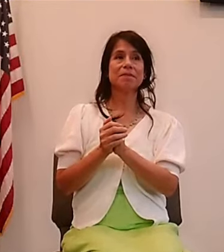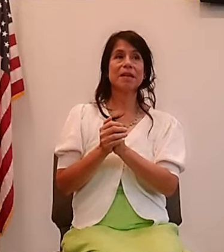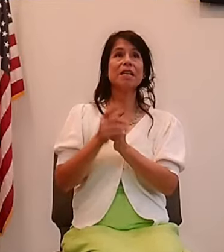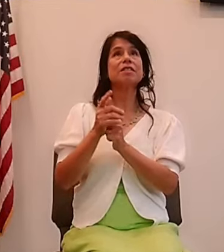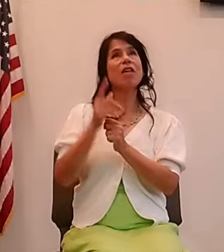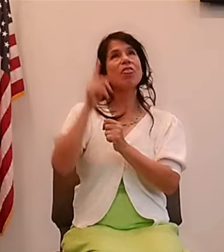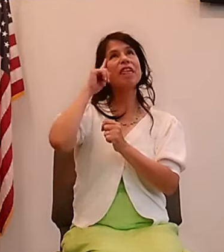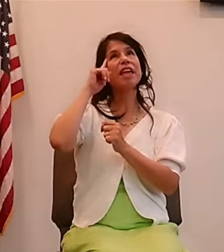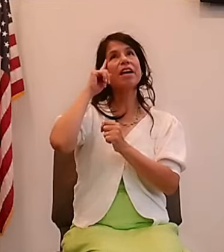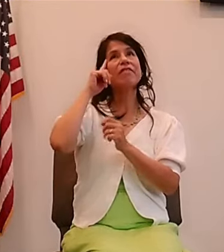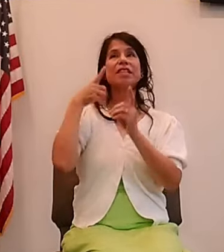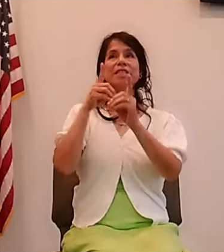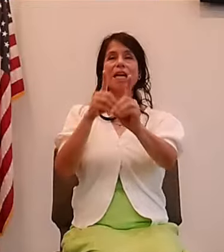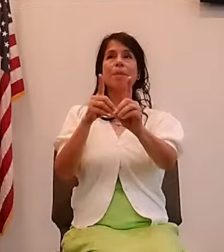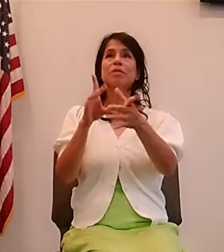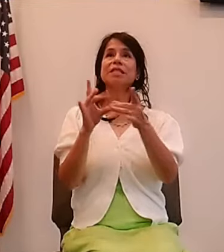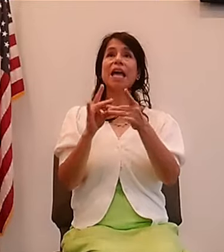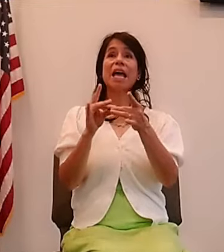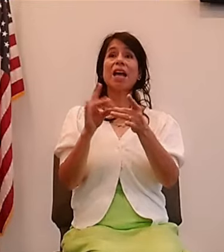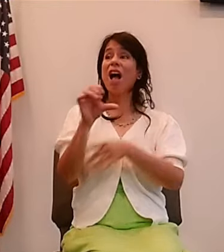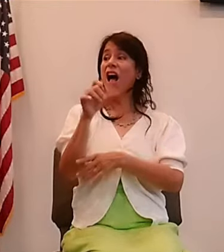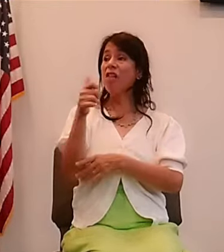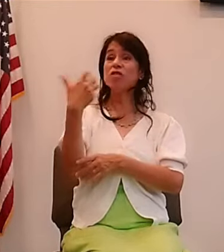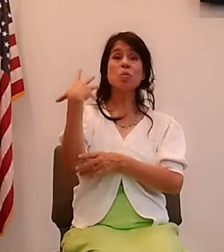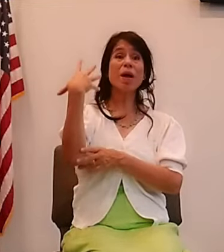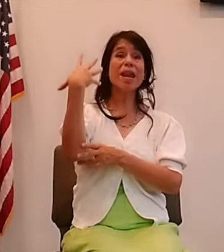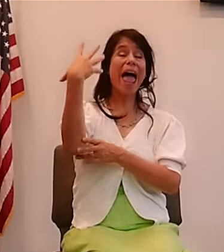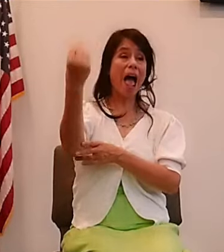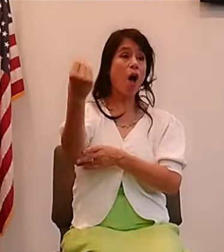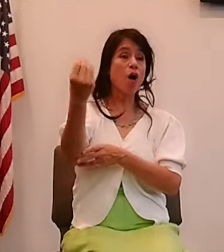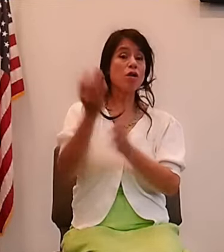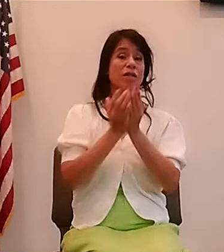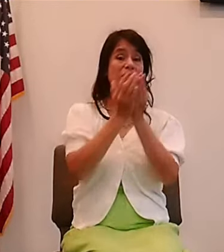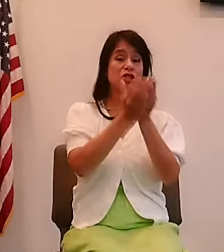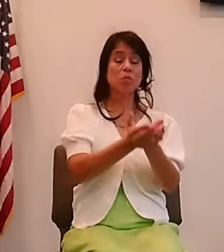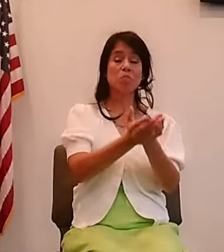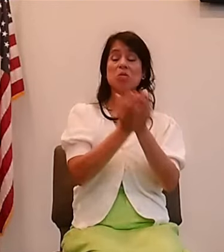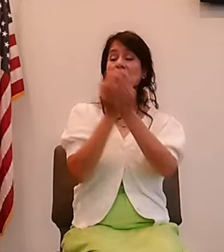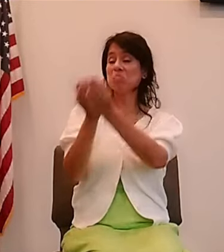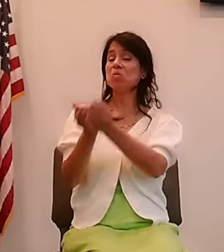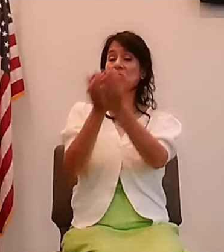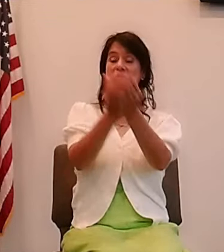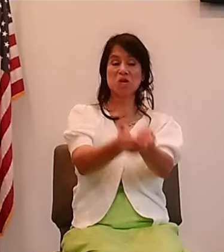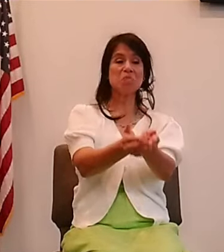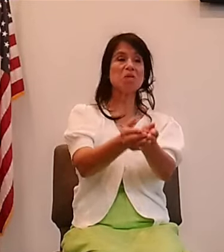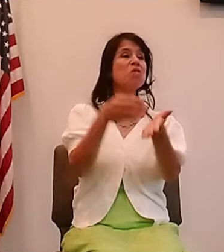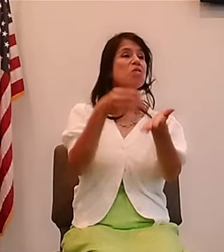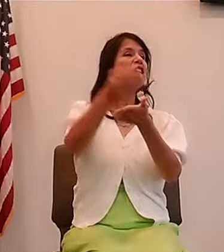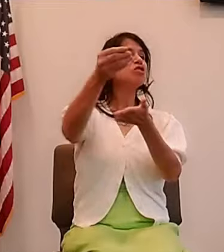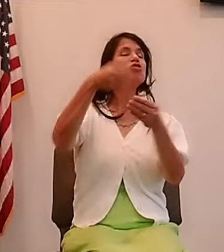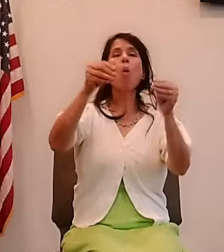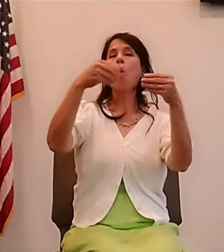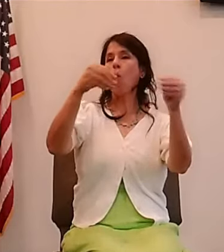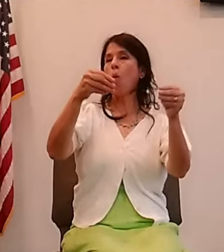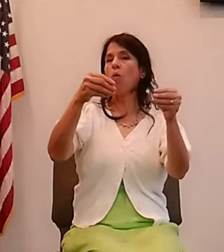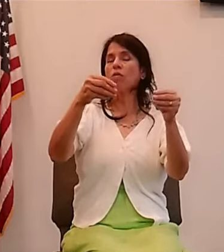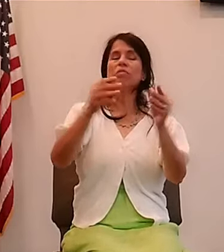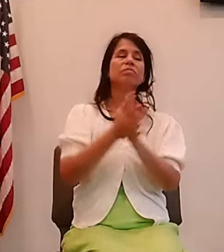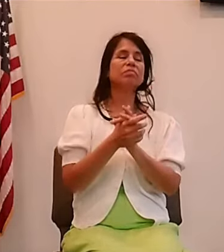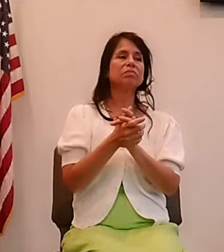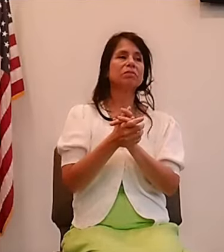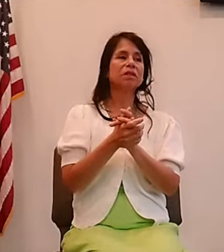it. "Others went out on the sea in ships. They were merchants on the mighty waters.